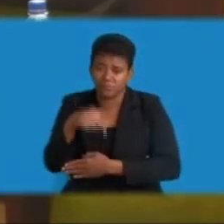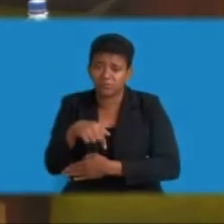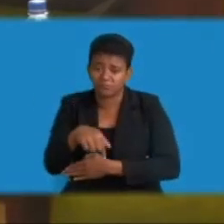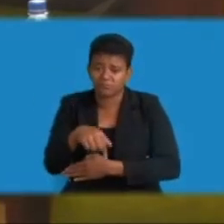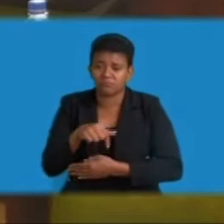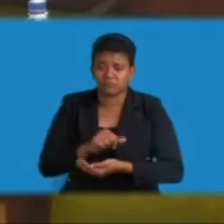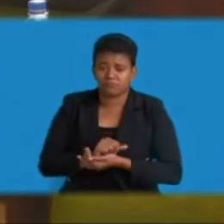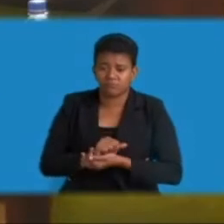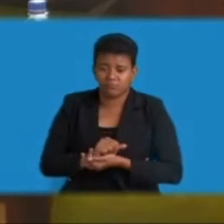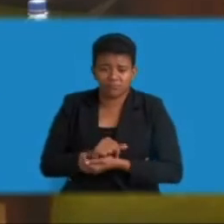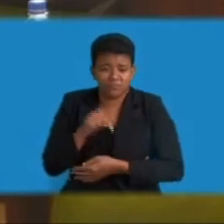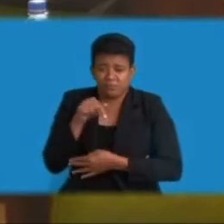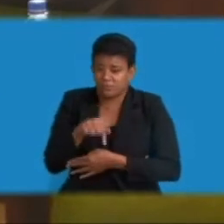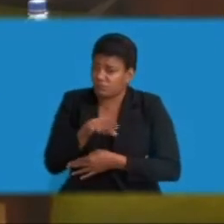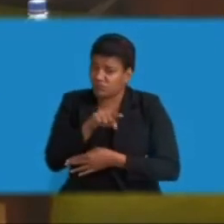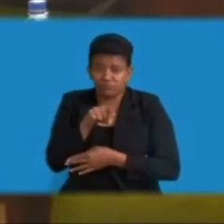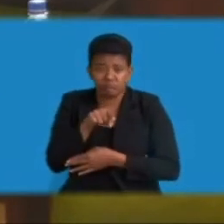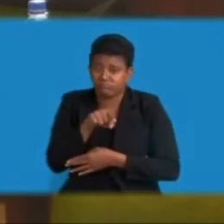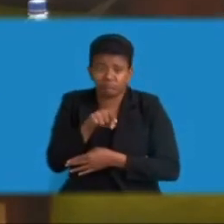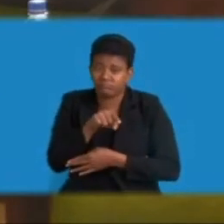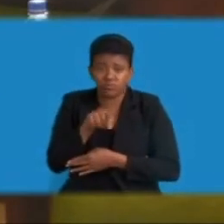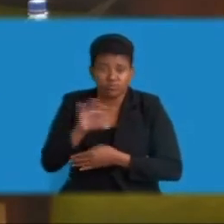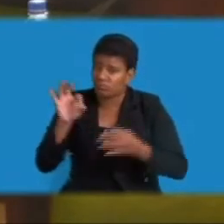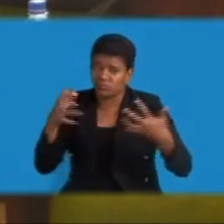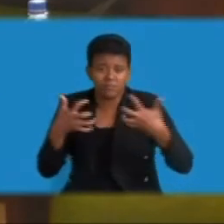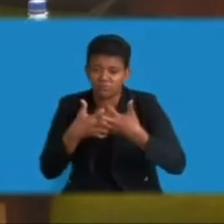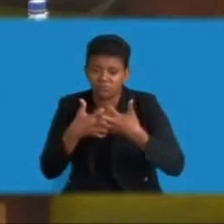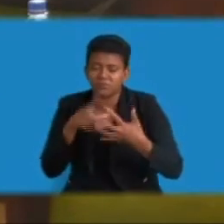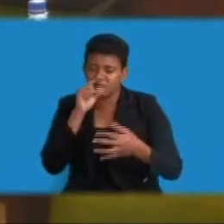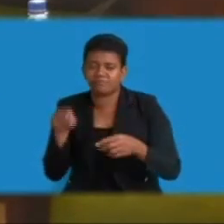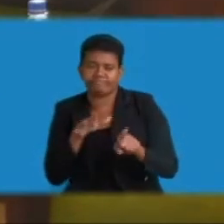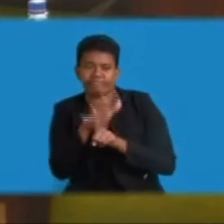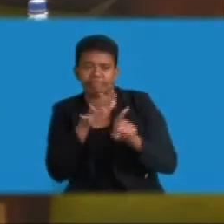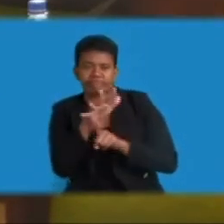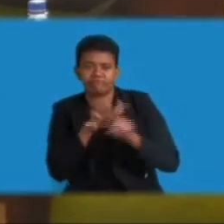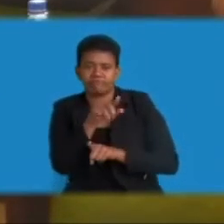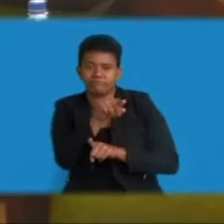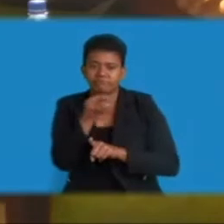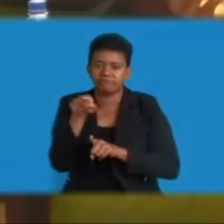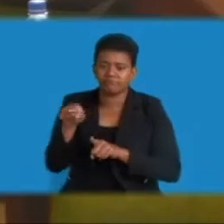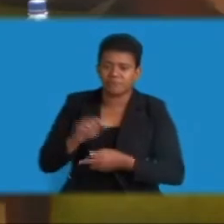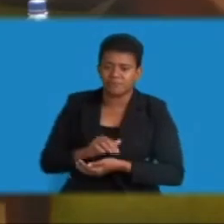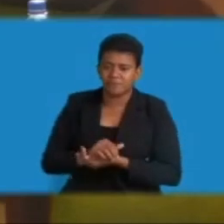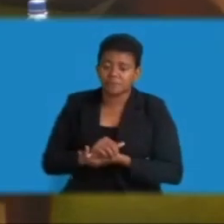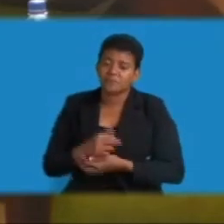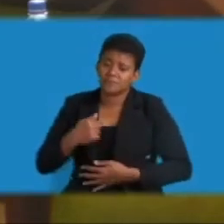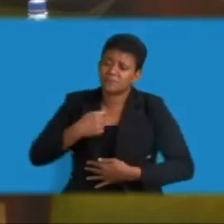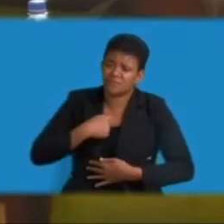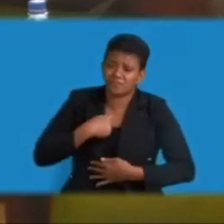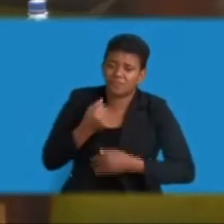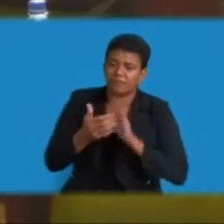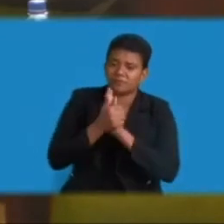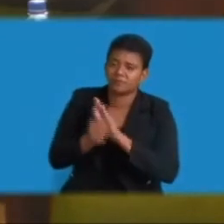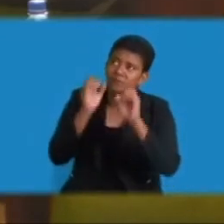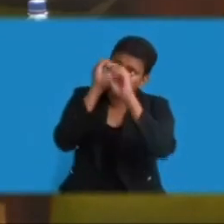credibility. And that is the situation here. And Madam Speaker, I have the gift of vision, and my vision tells me that